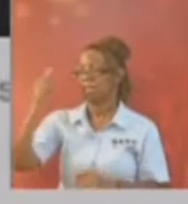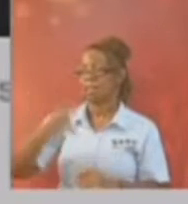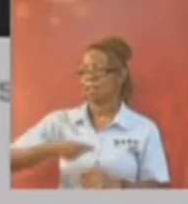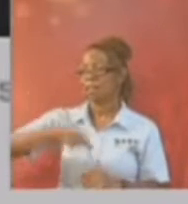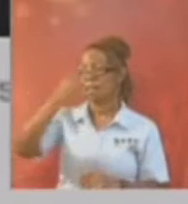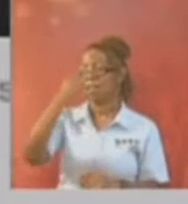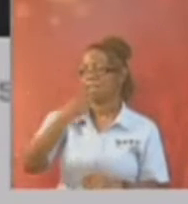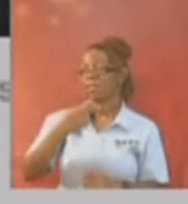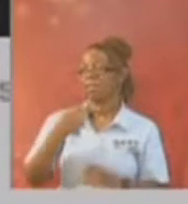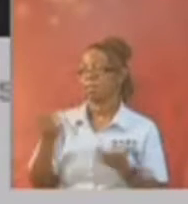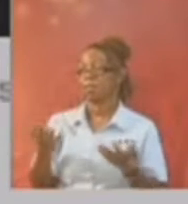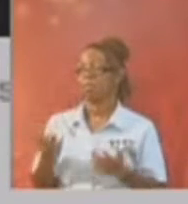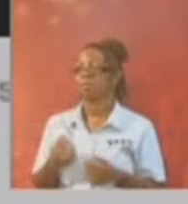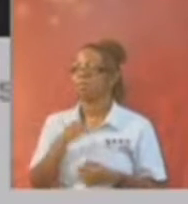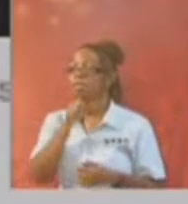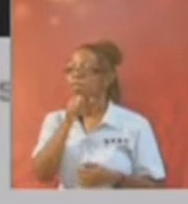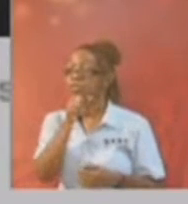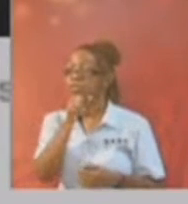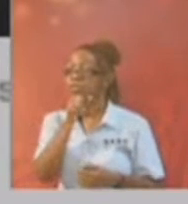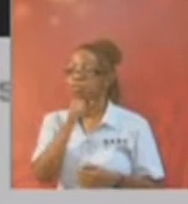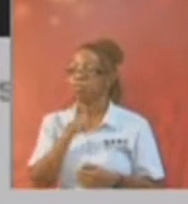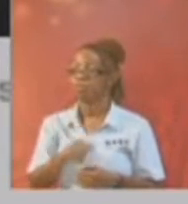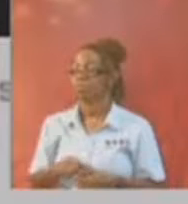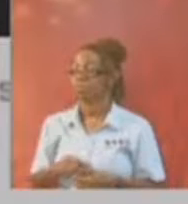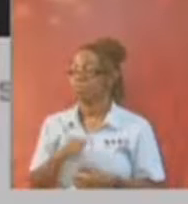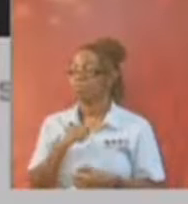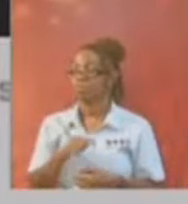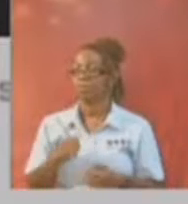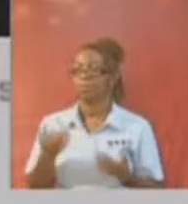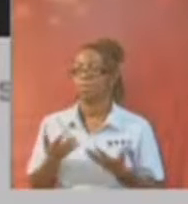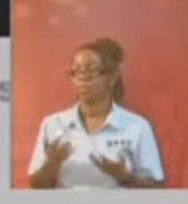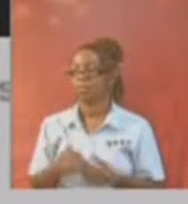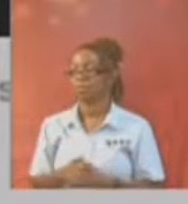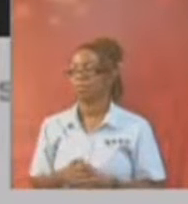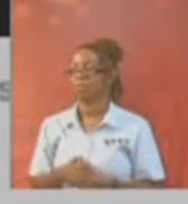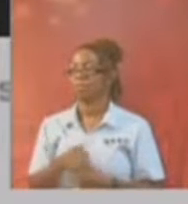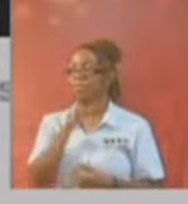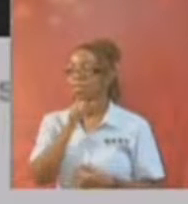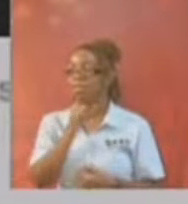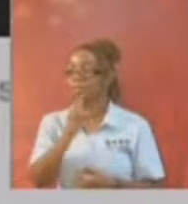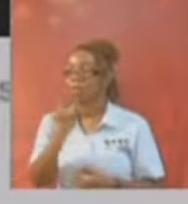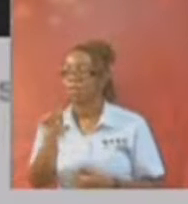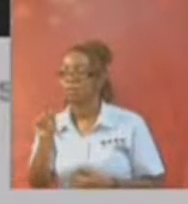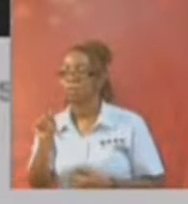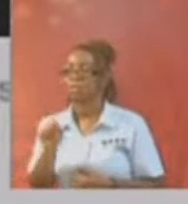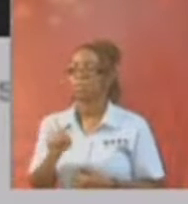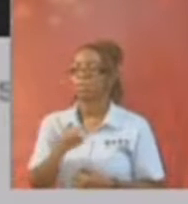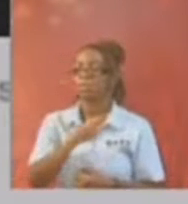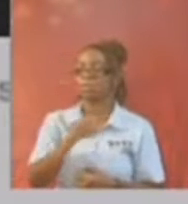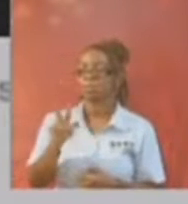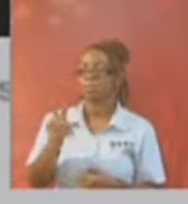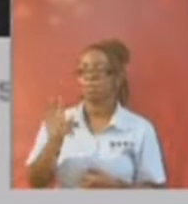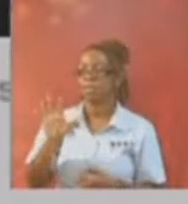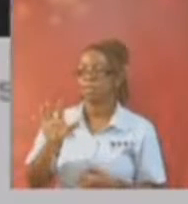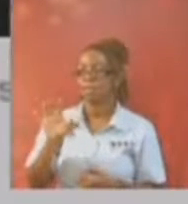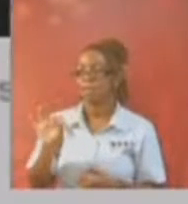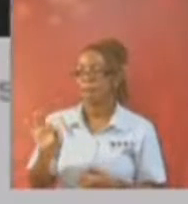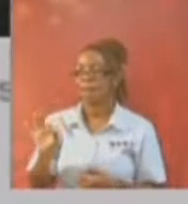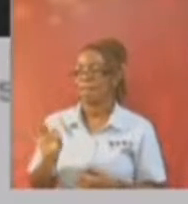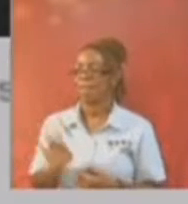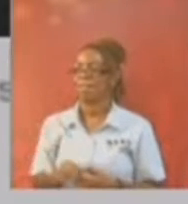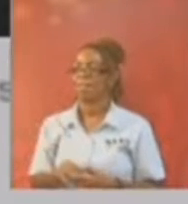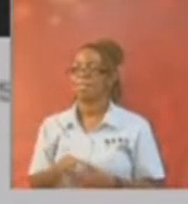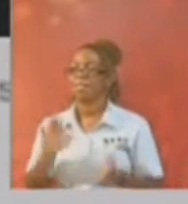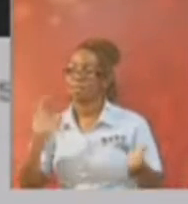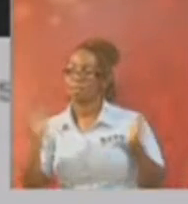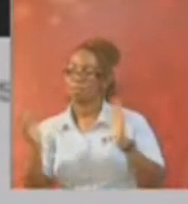clients who have COVID-19. And they show that the two taller peaks are between the ages of 20 to 59. And that's what we've